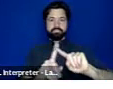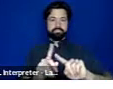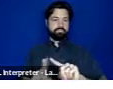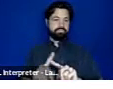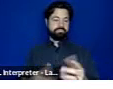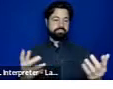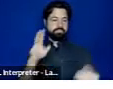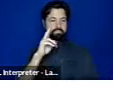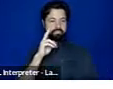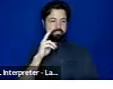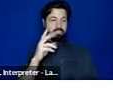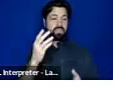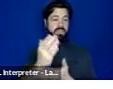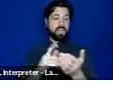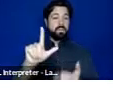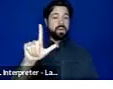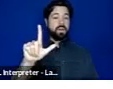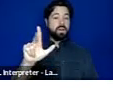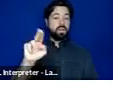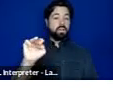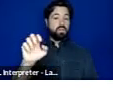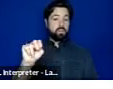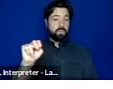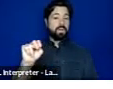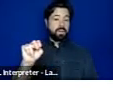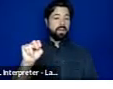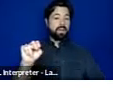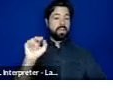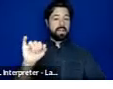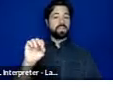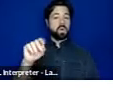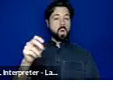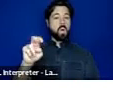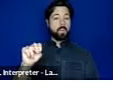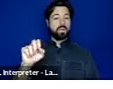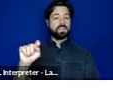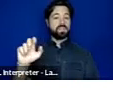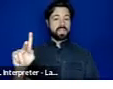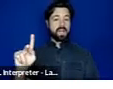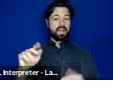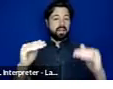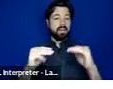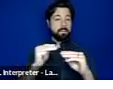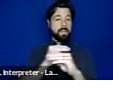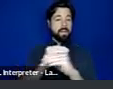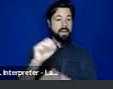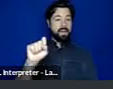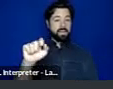Let's see, a lot of Lumen Learning things, which those are going to be OpenStax, Mathematics Stack